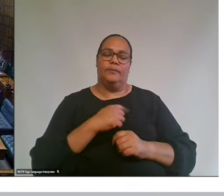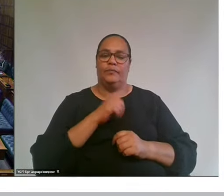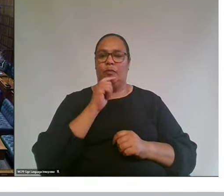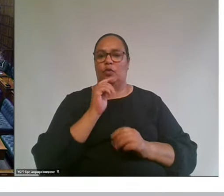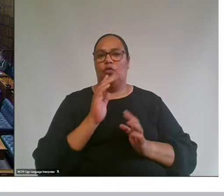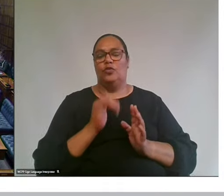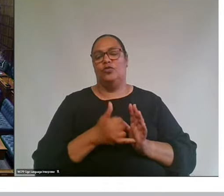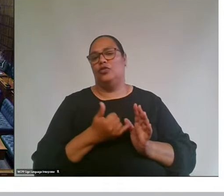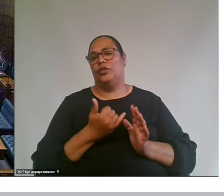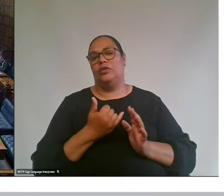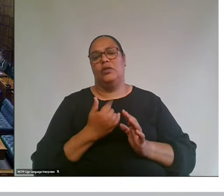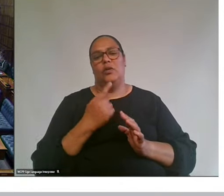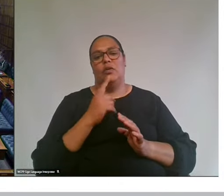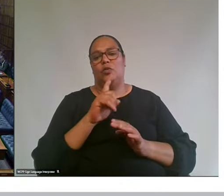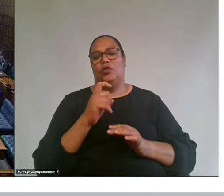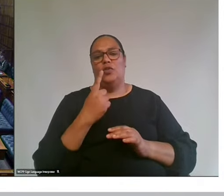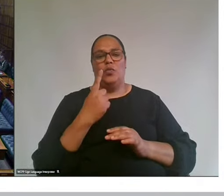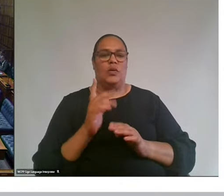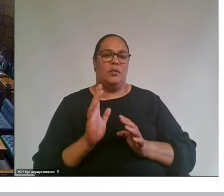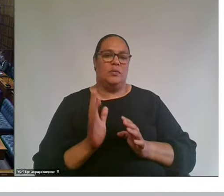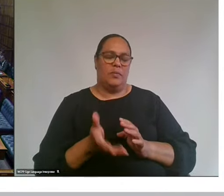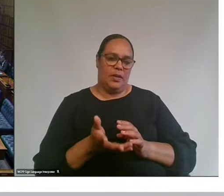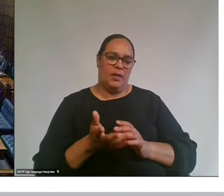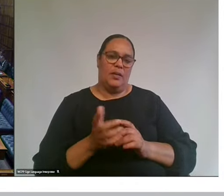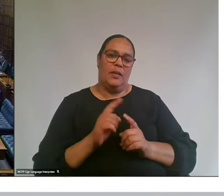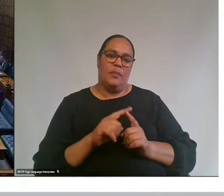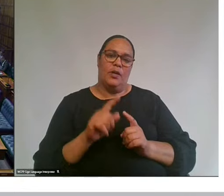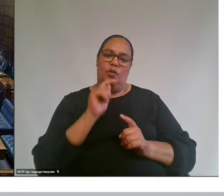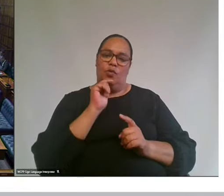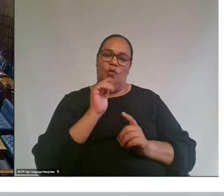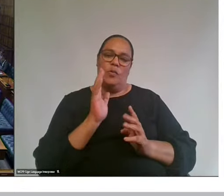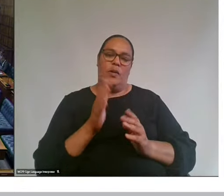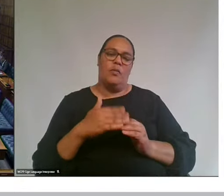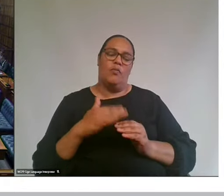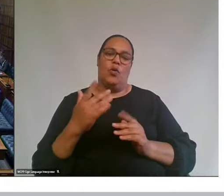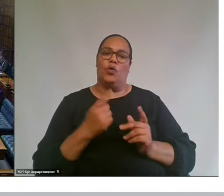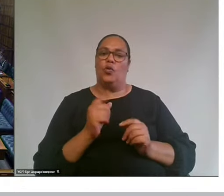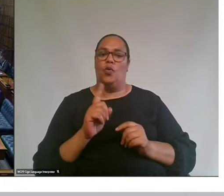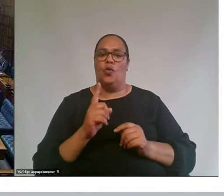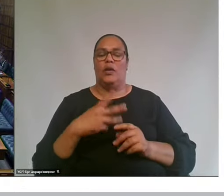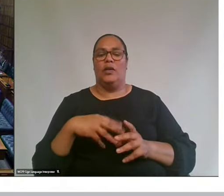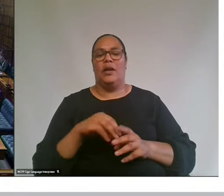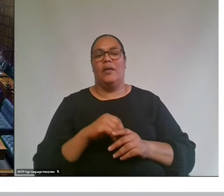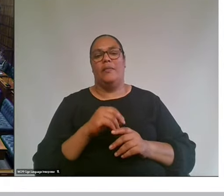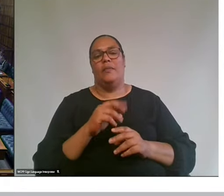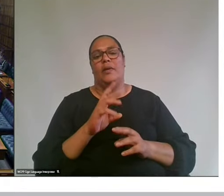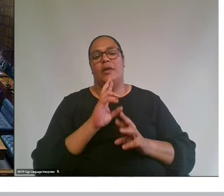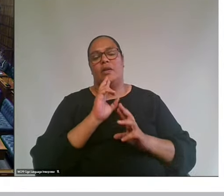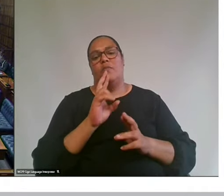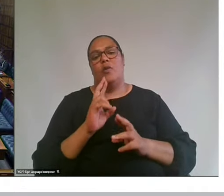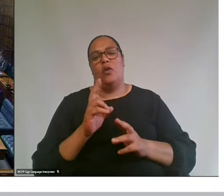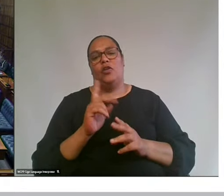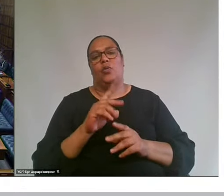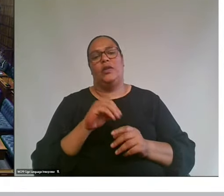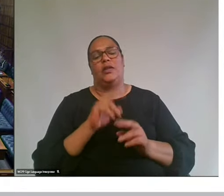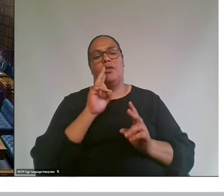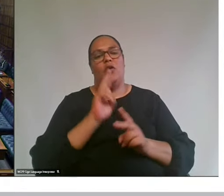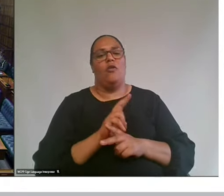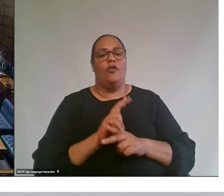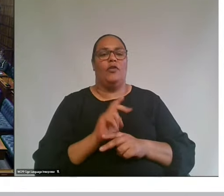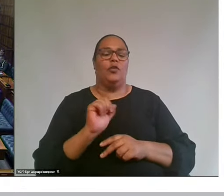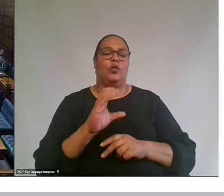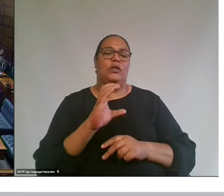just a a one question really and it's just more to do with a remarks as in the overview of